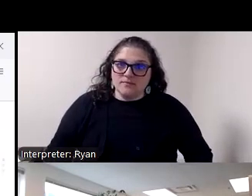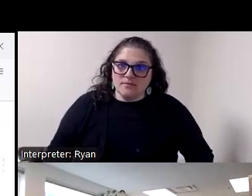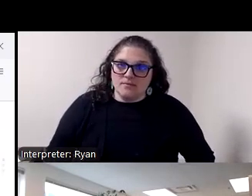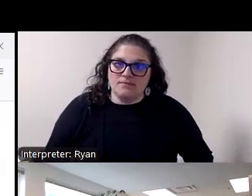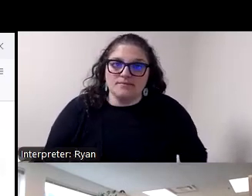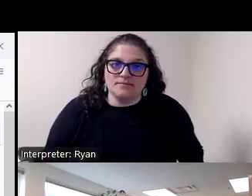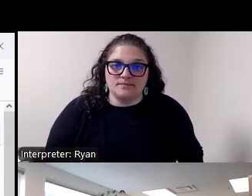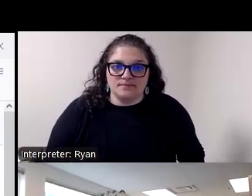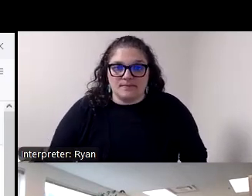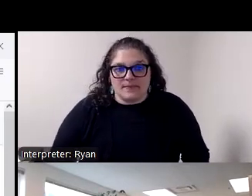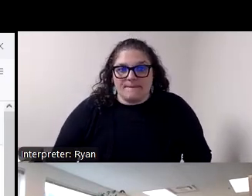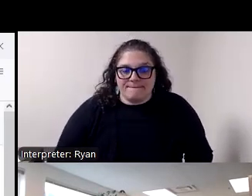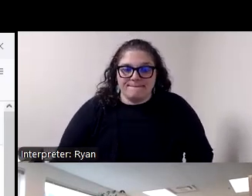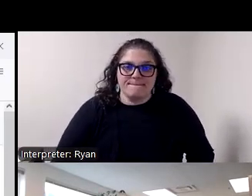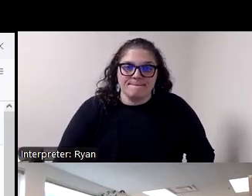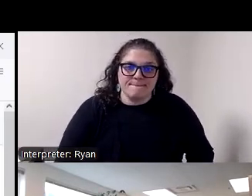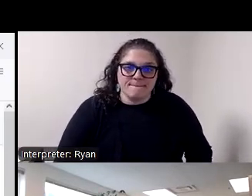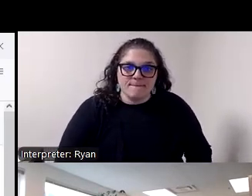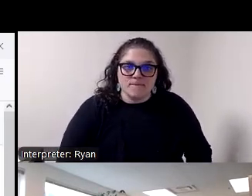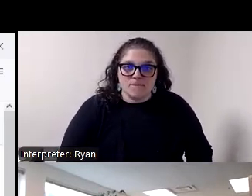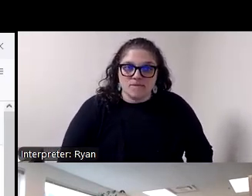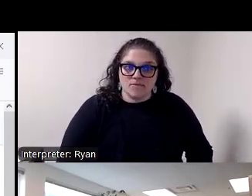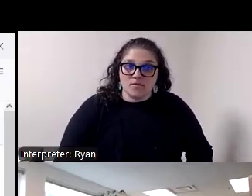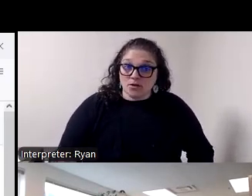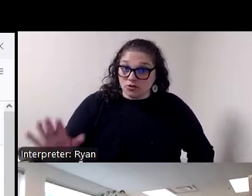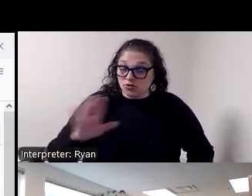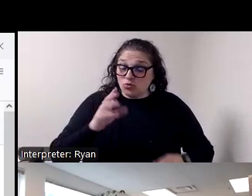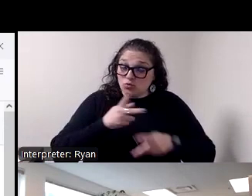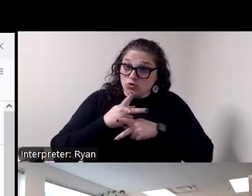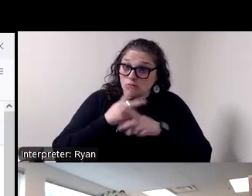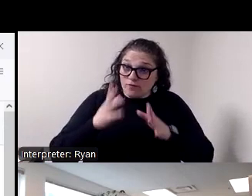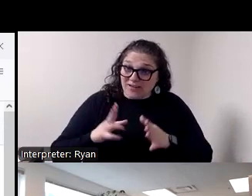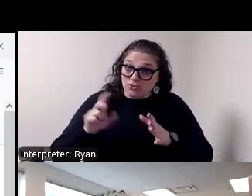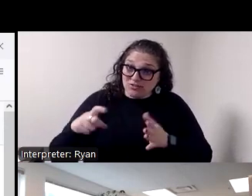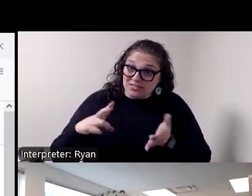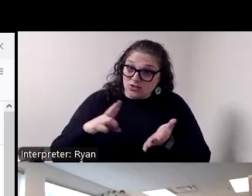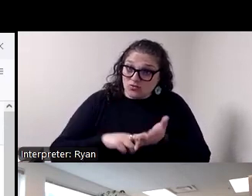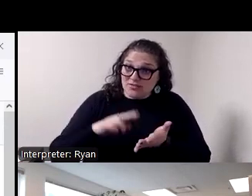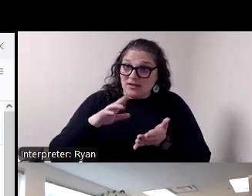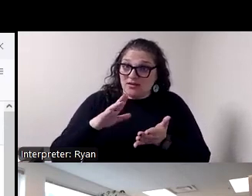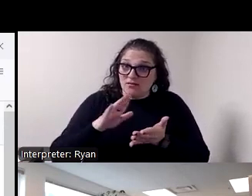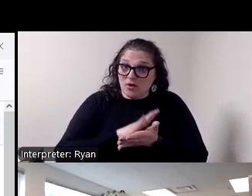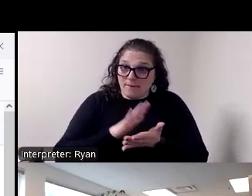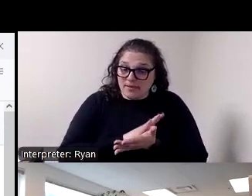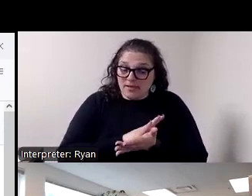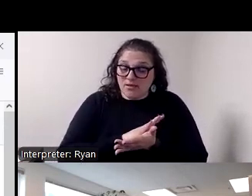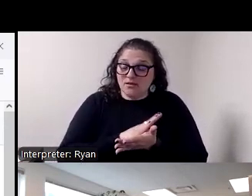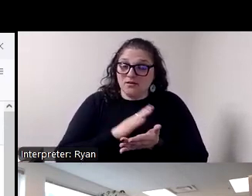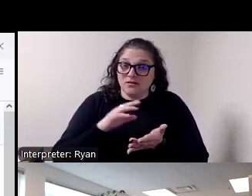Then let's see, do supervisors need to sign the paper copy of the timesheet? Yes,